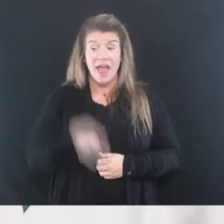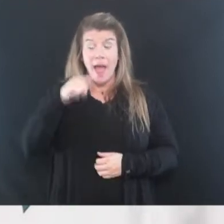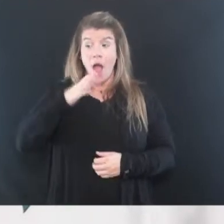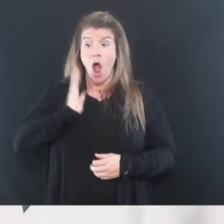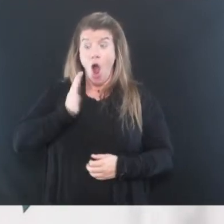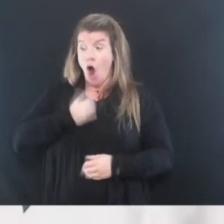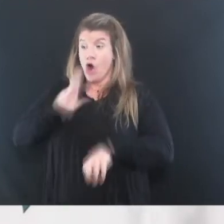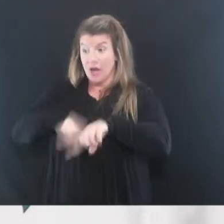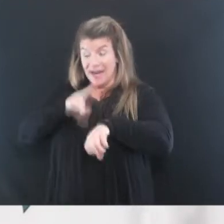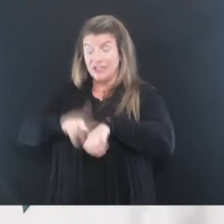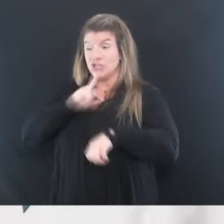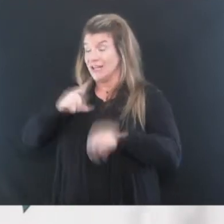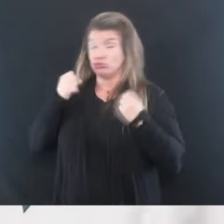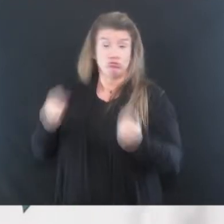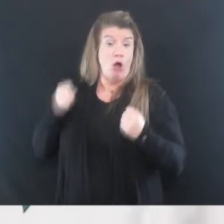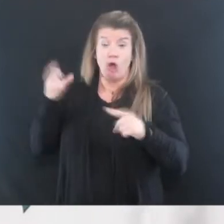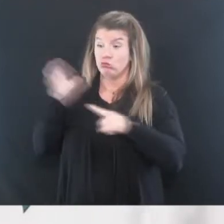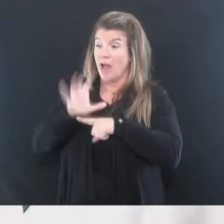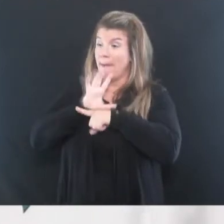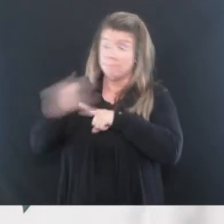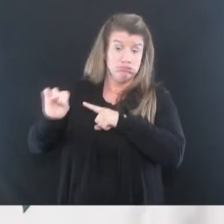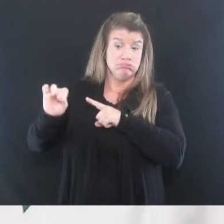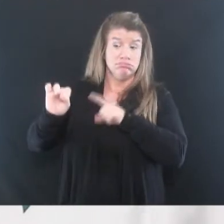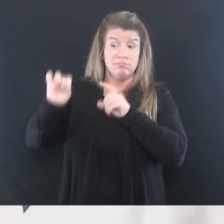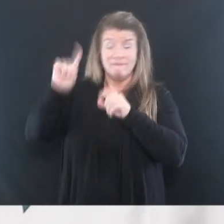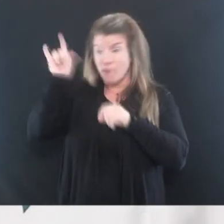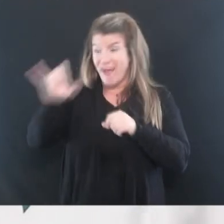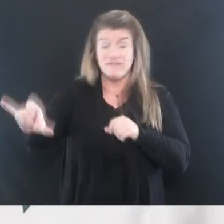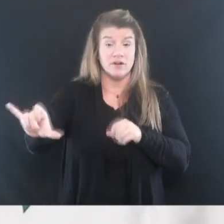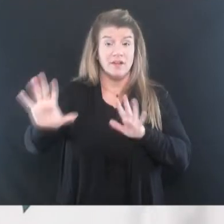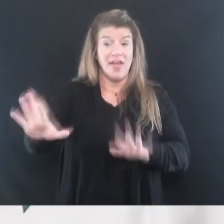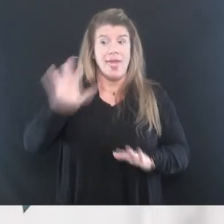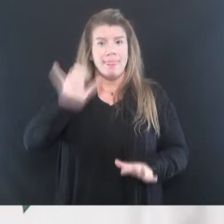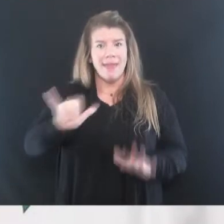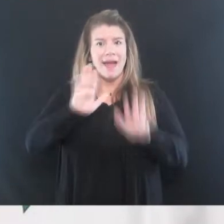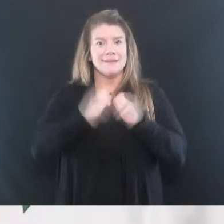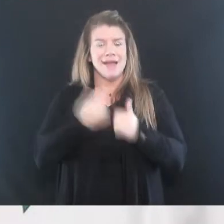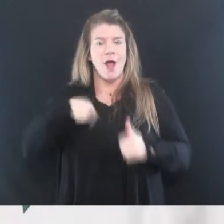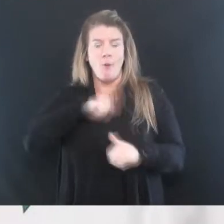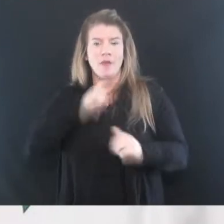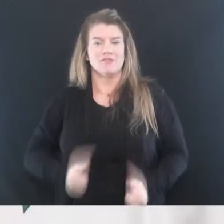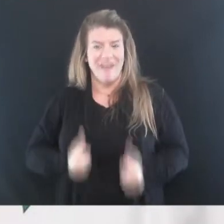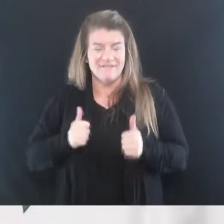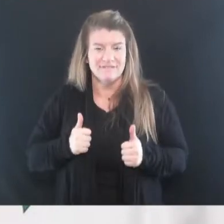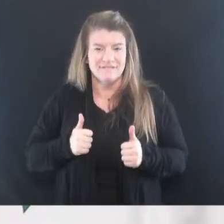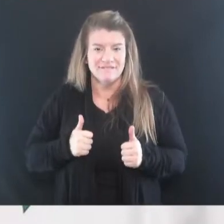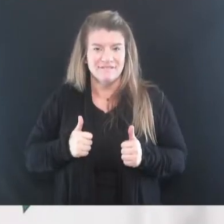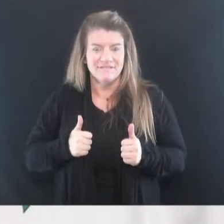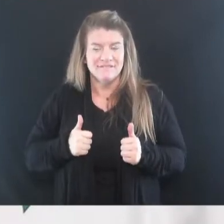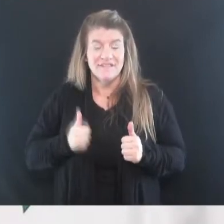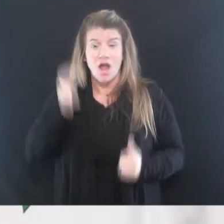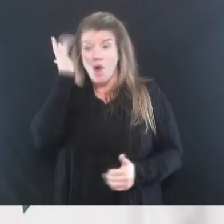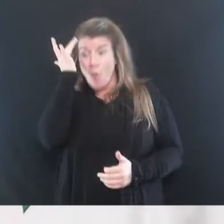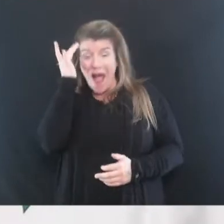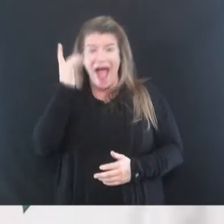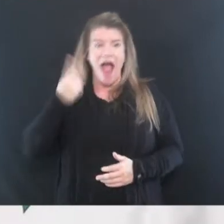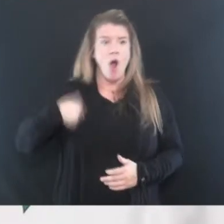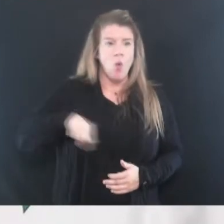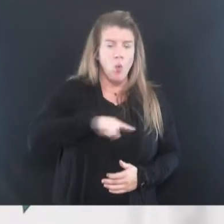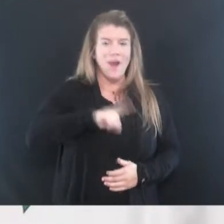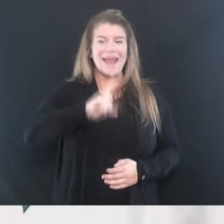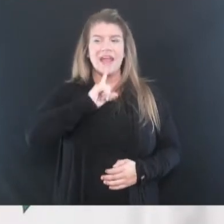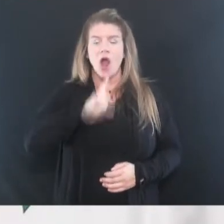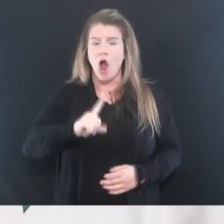of our comprehensions. And that's how we've been able to survive, because we are absolutely